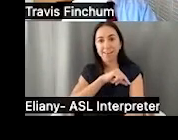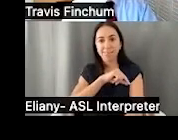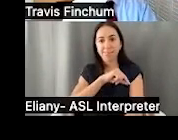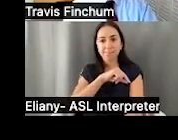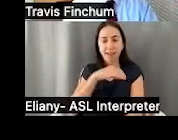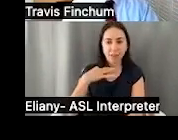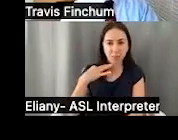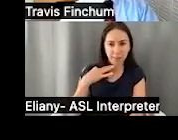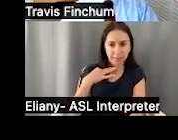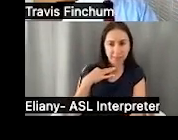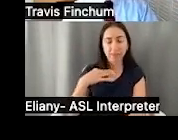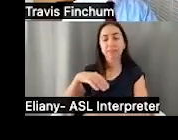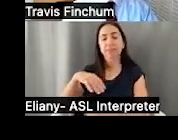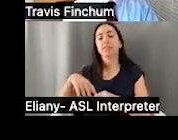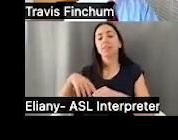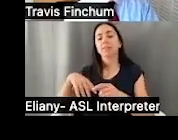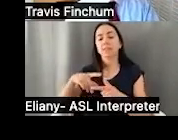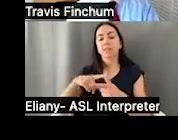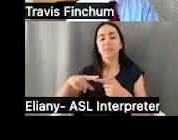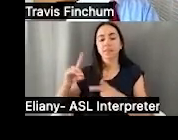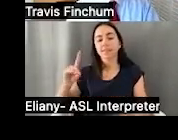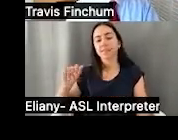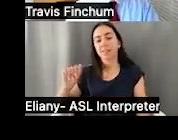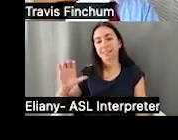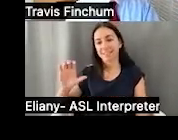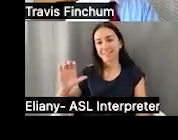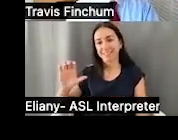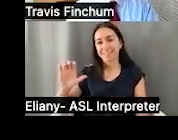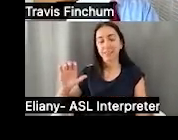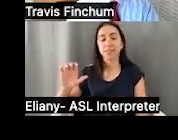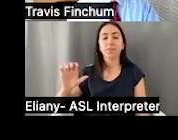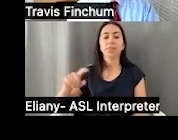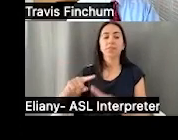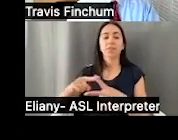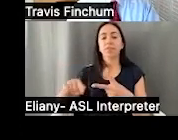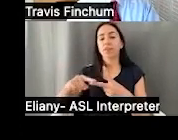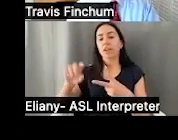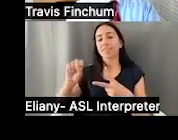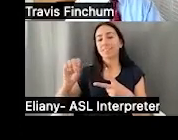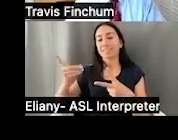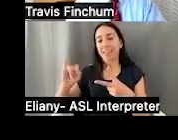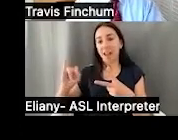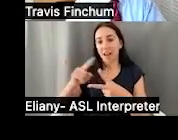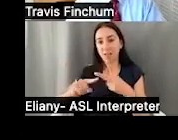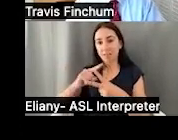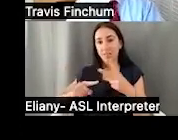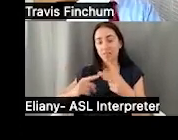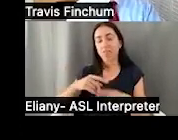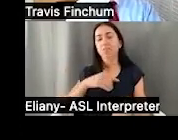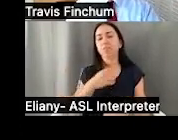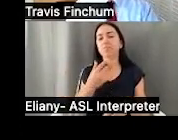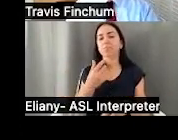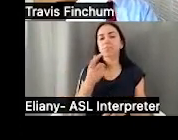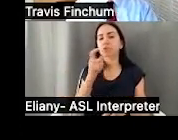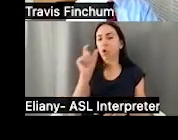these programs, the DAC benefit and the SSDI benefit, you don't need a